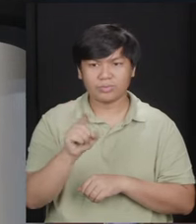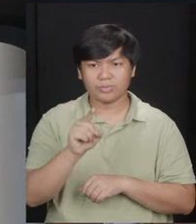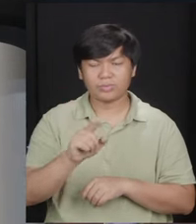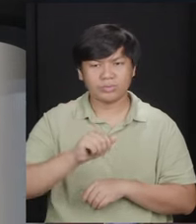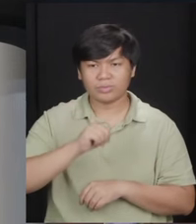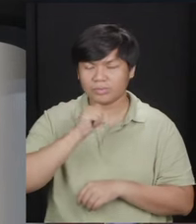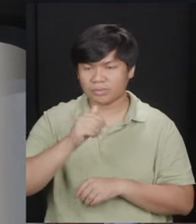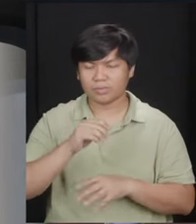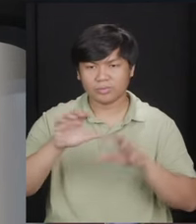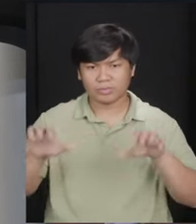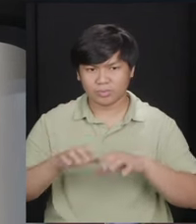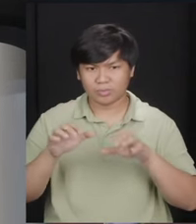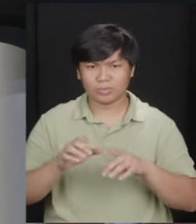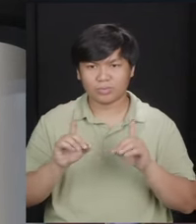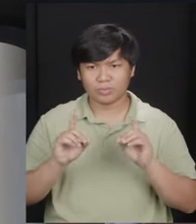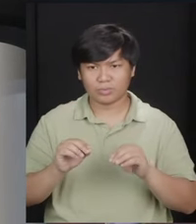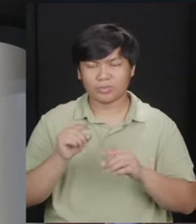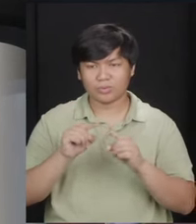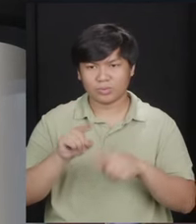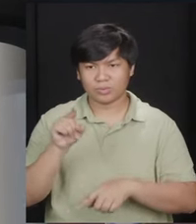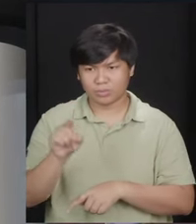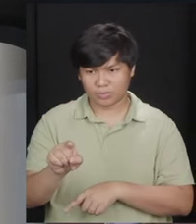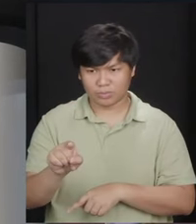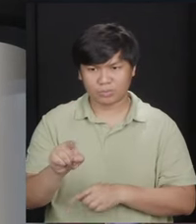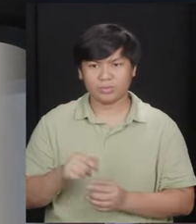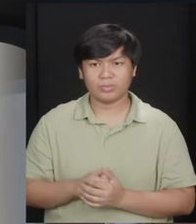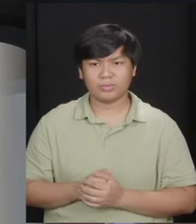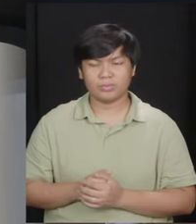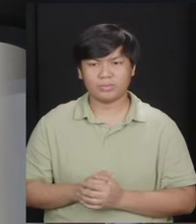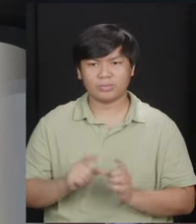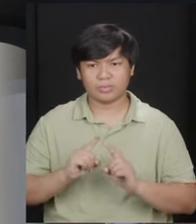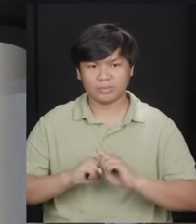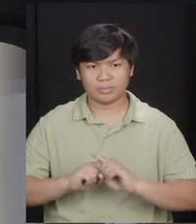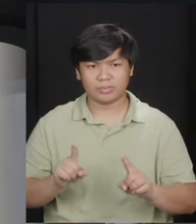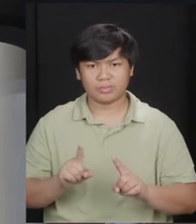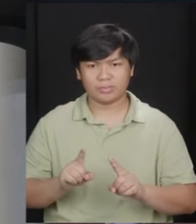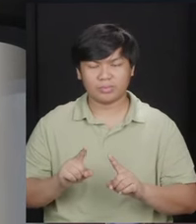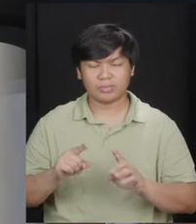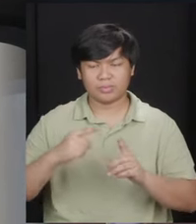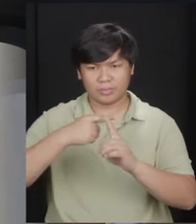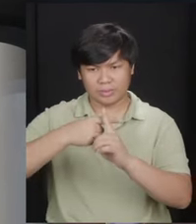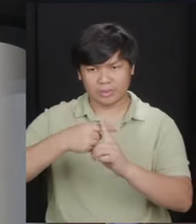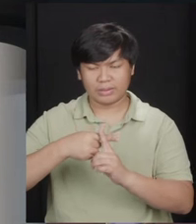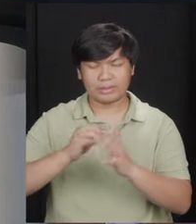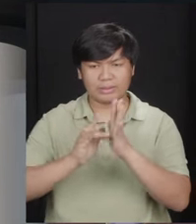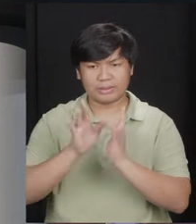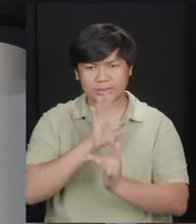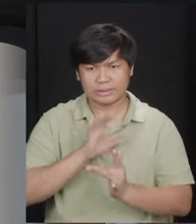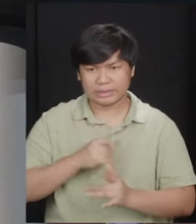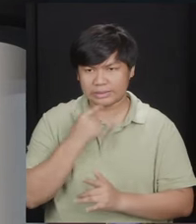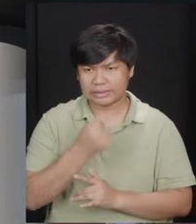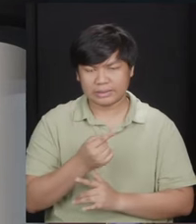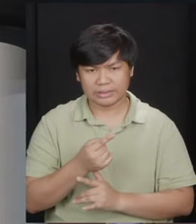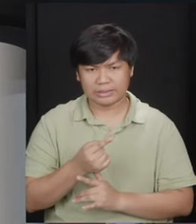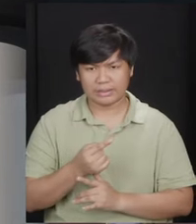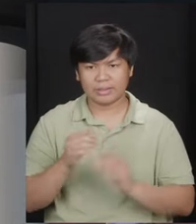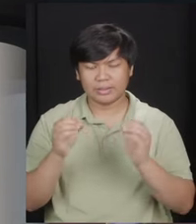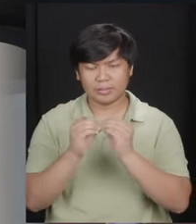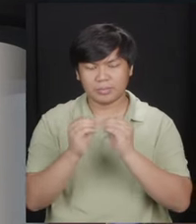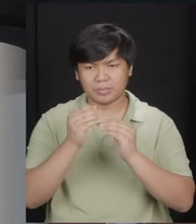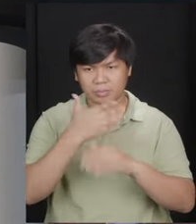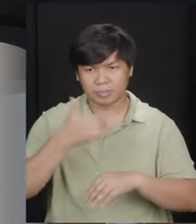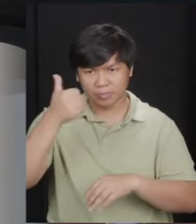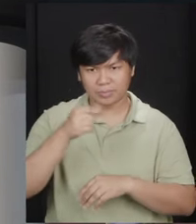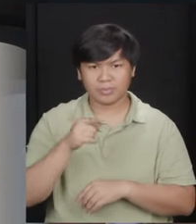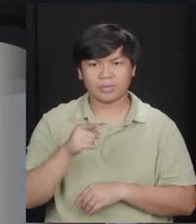do not want them to do to you. But the positive way that Jesus said it is far superior. As